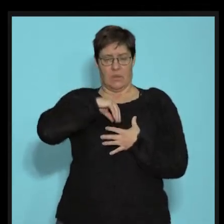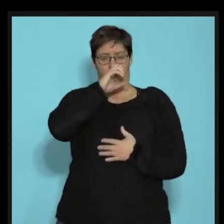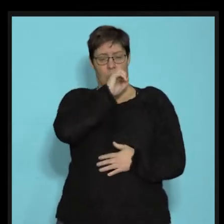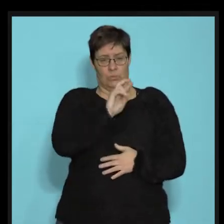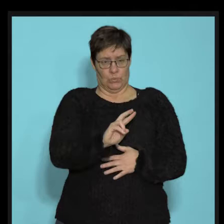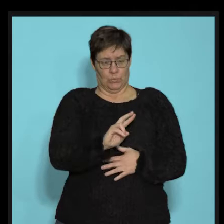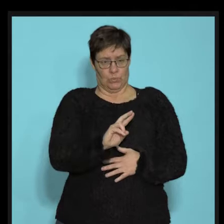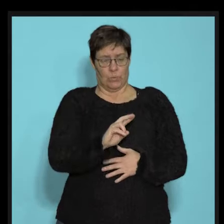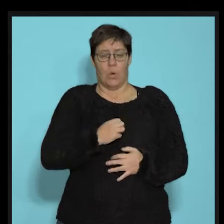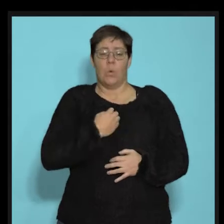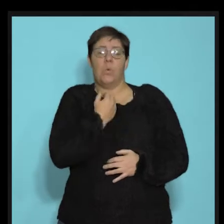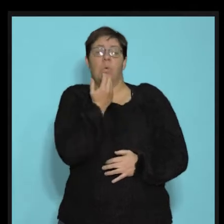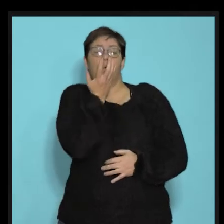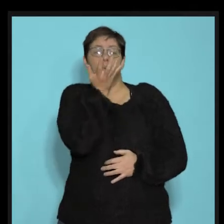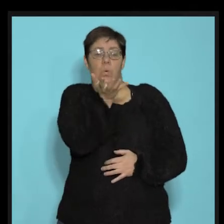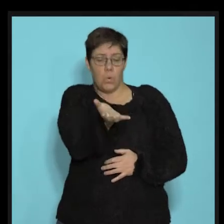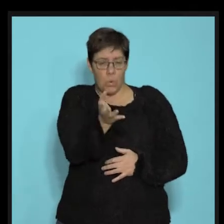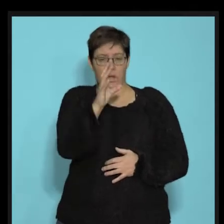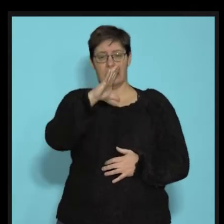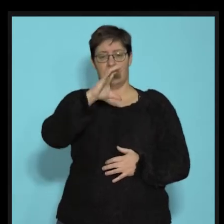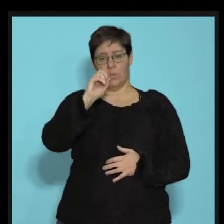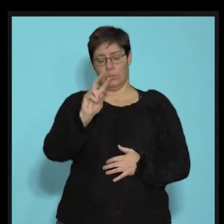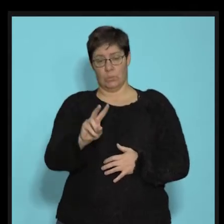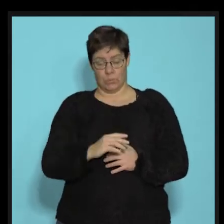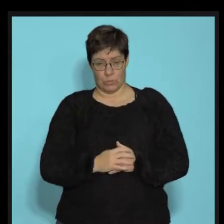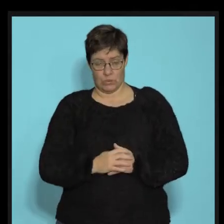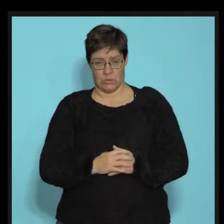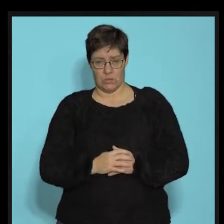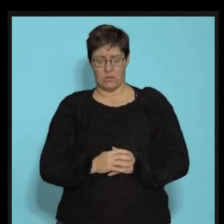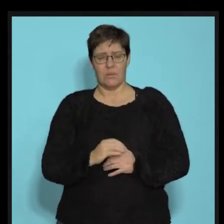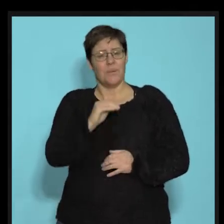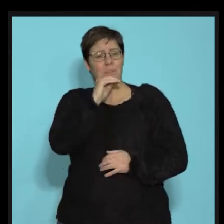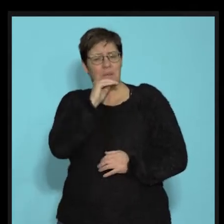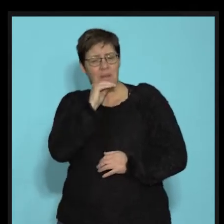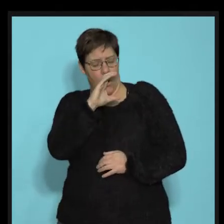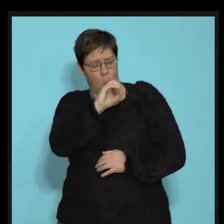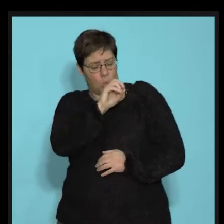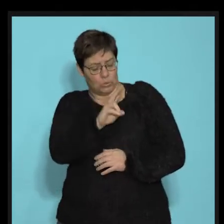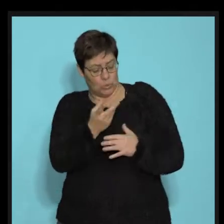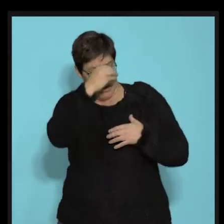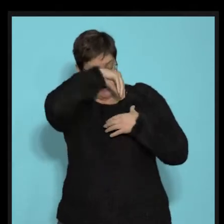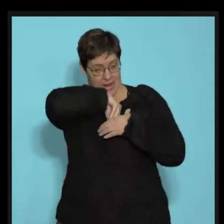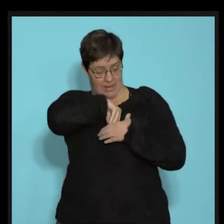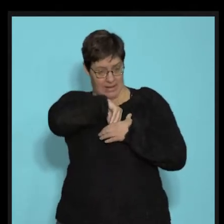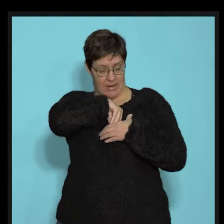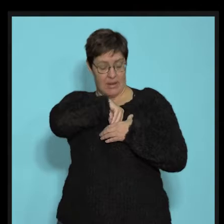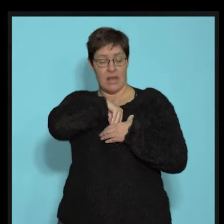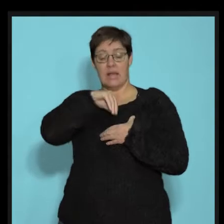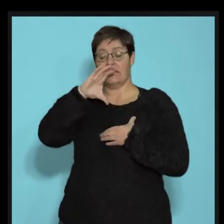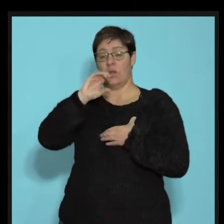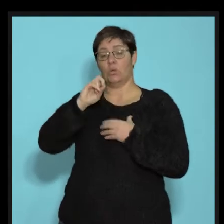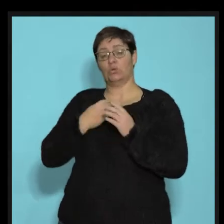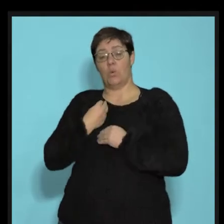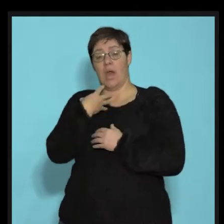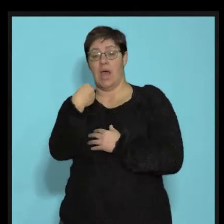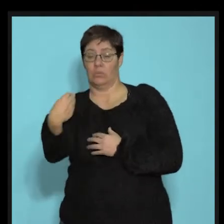oxygen, out, carbon dioxide. So I must be able to get oxygen in and I must be able to